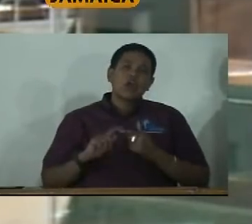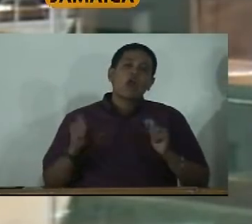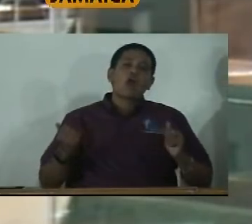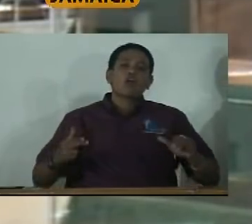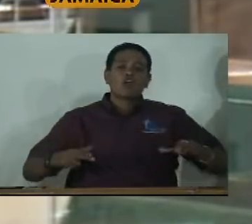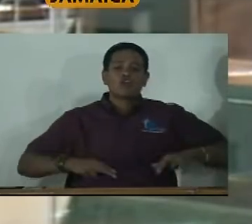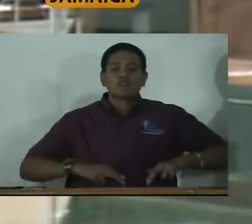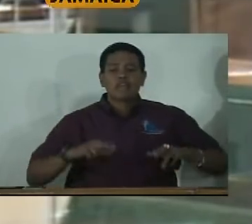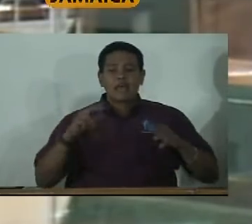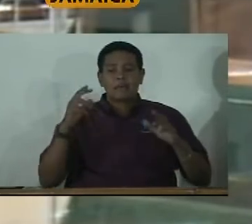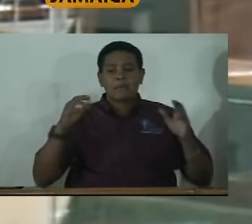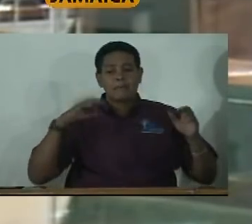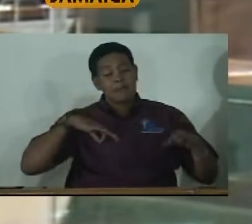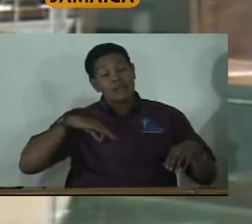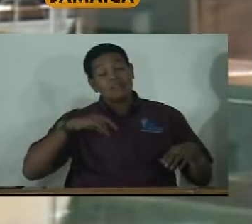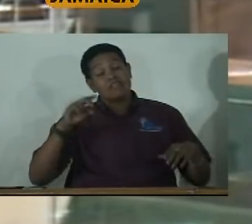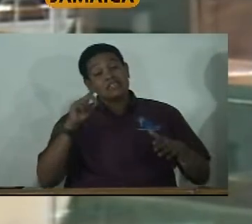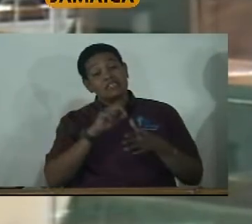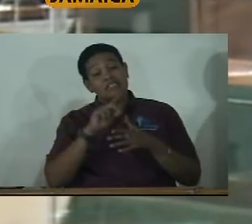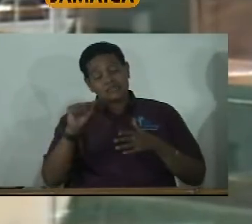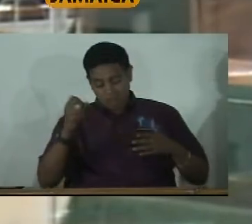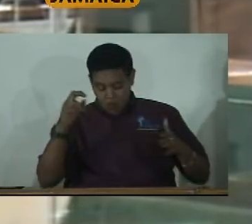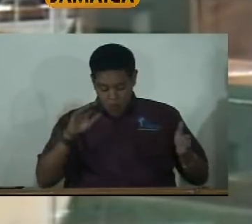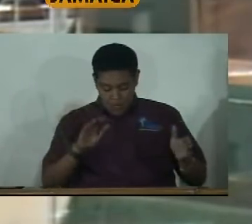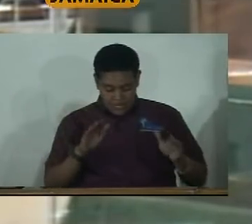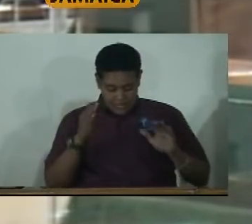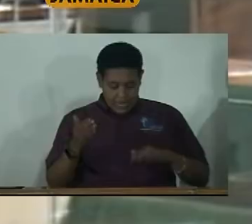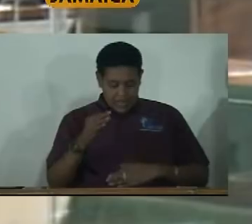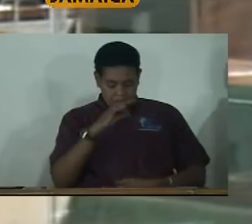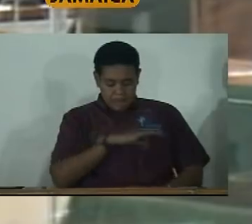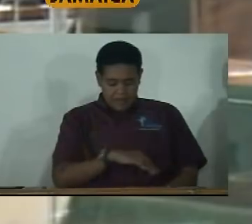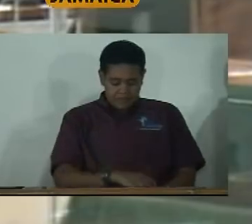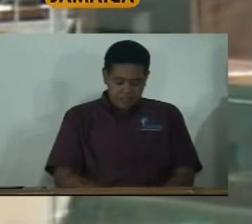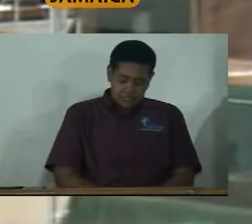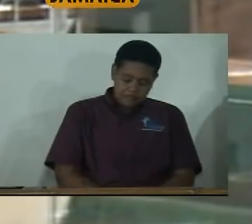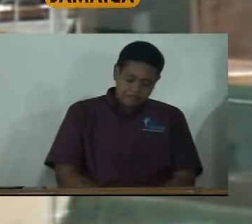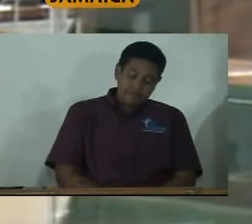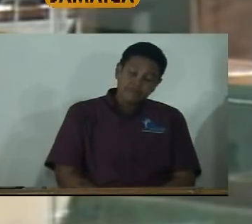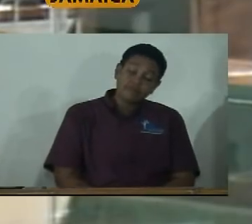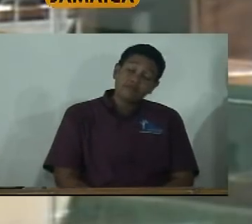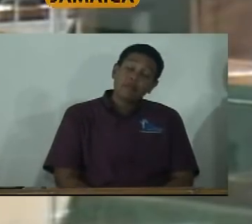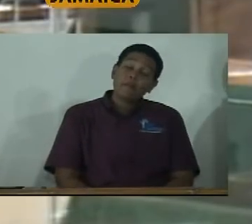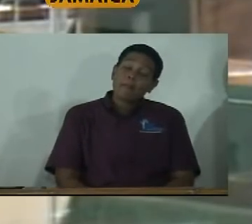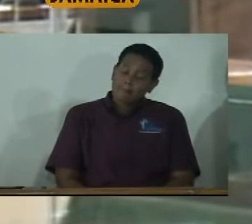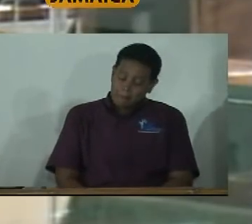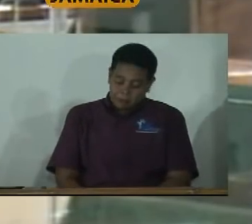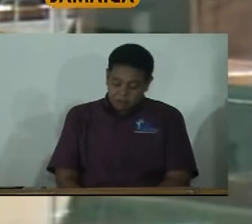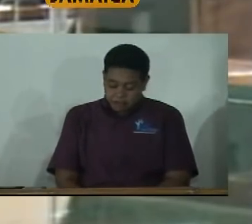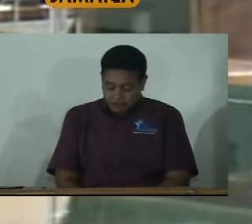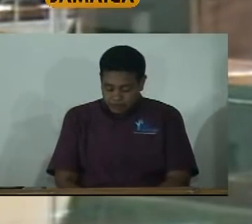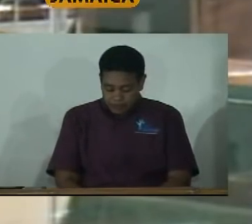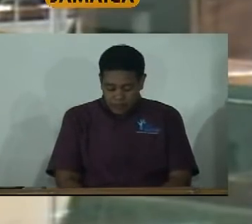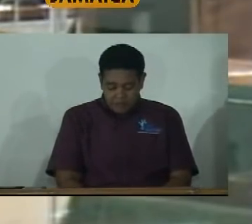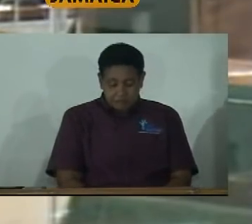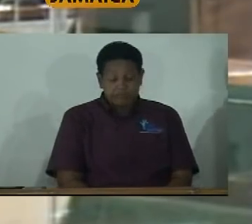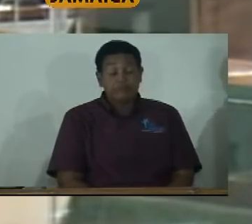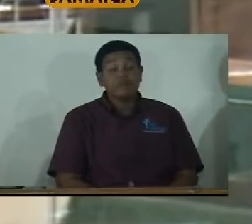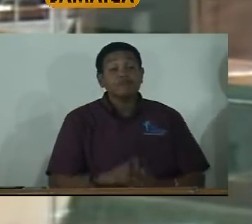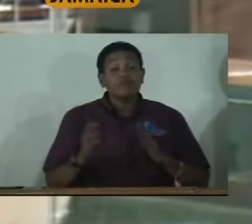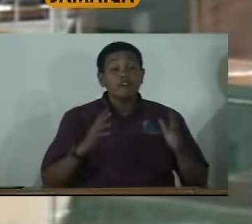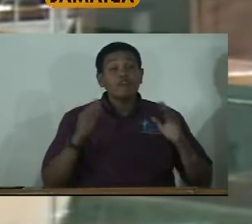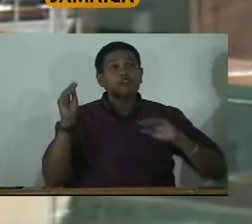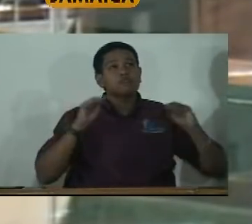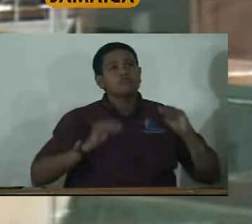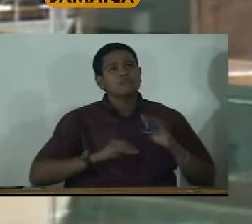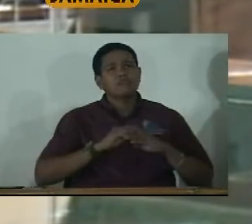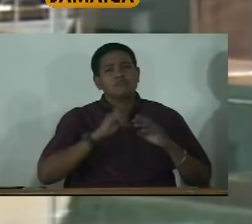disability or death benefits. The arrangements entered into or regulations made by the corporation may also include a